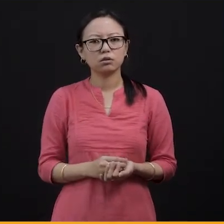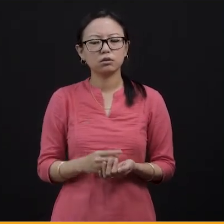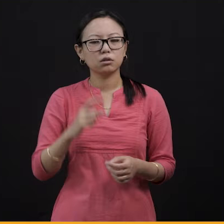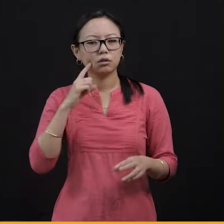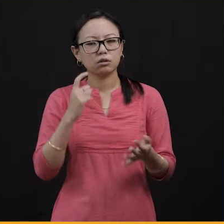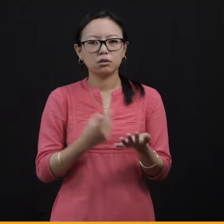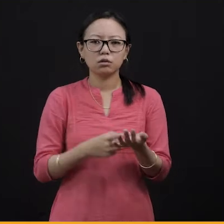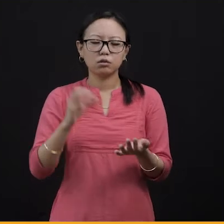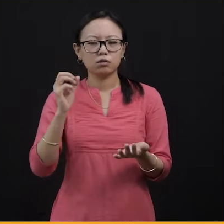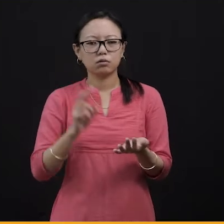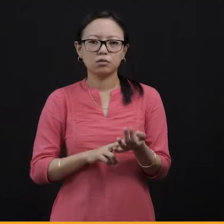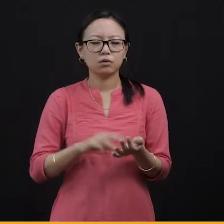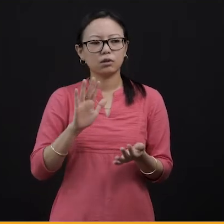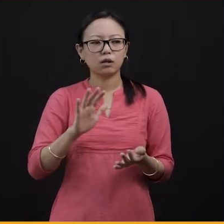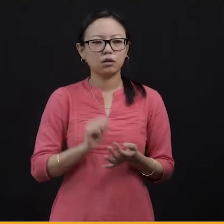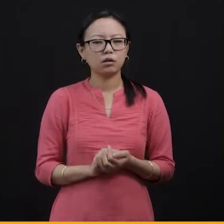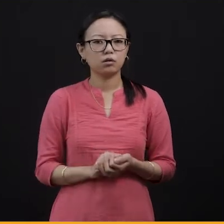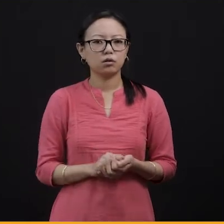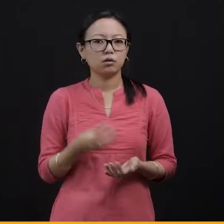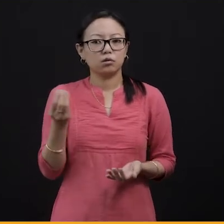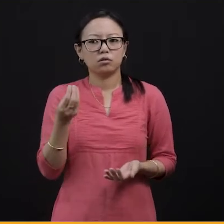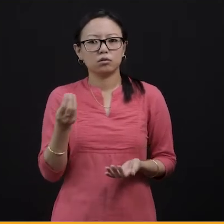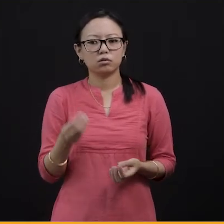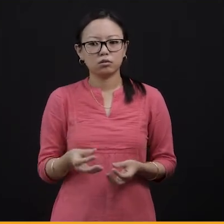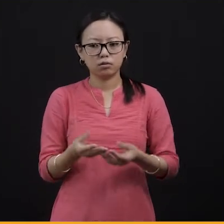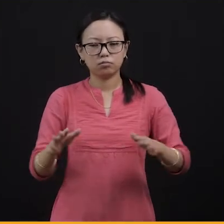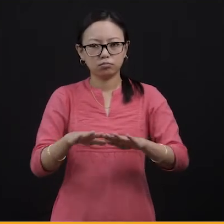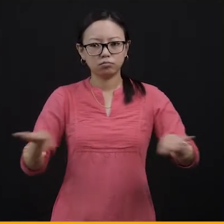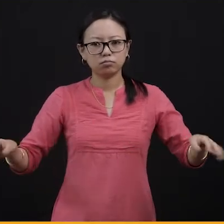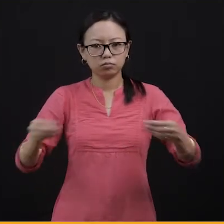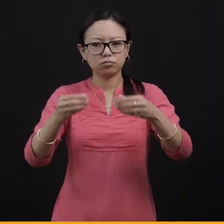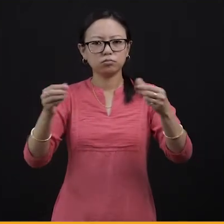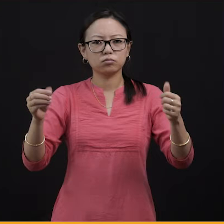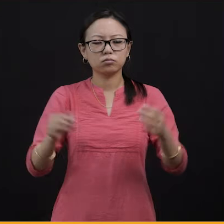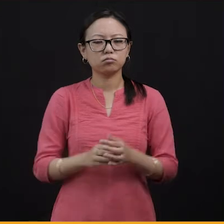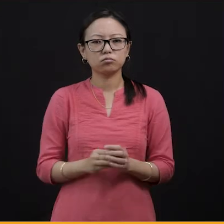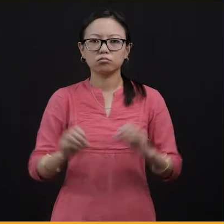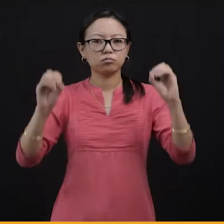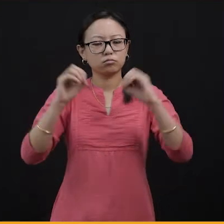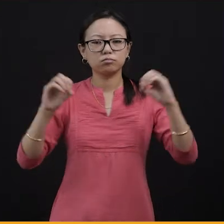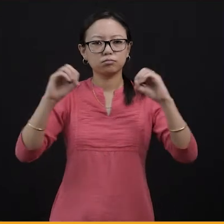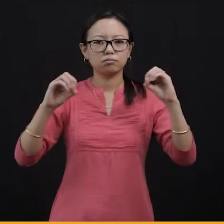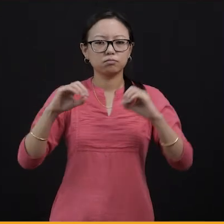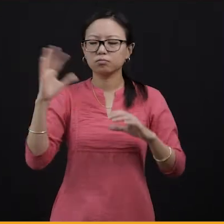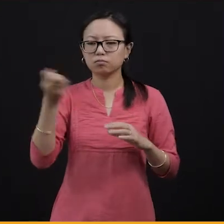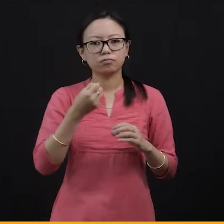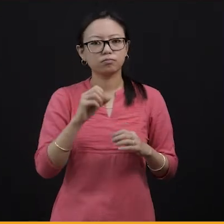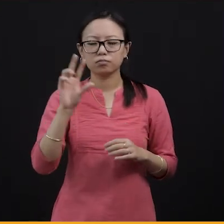magnet. And in some soil, we'll not find any one. It will be empty, just like here.